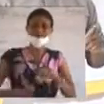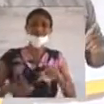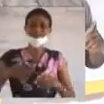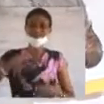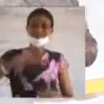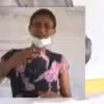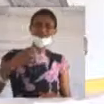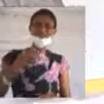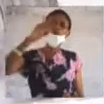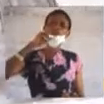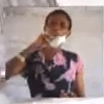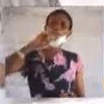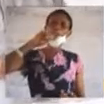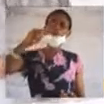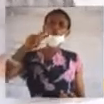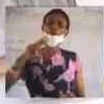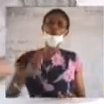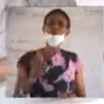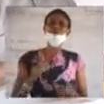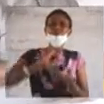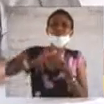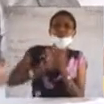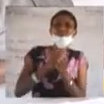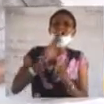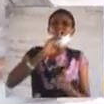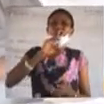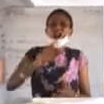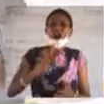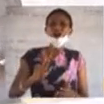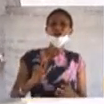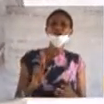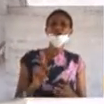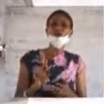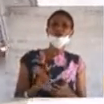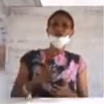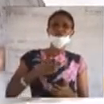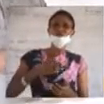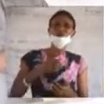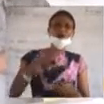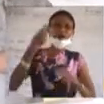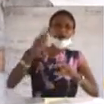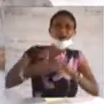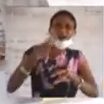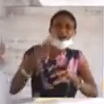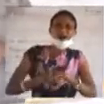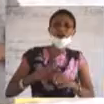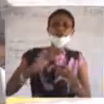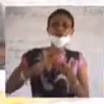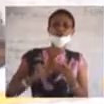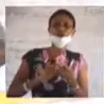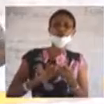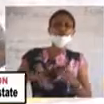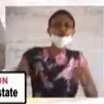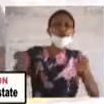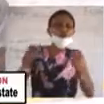like we have marijuana. Marijuana is Indian hemp. The use